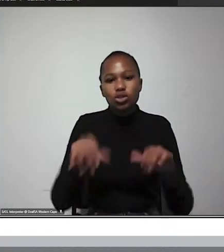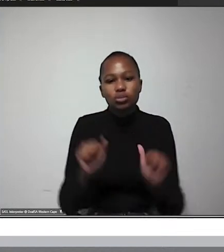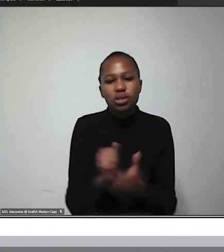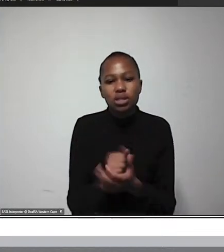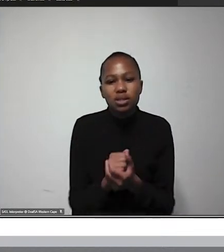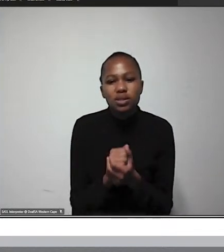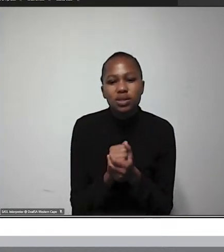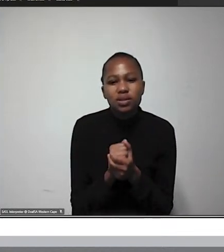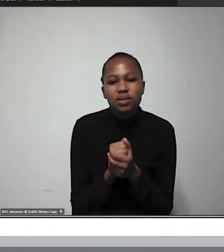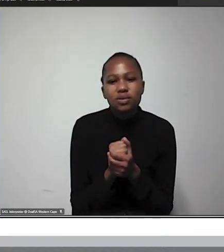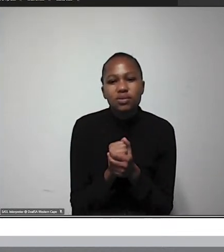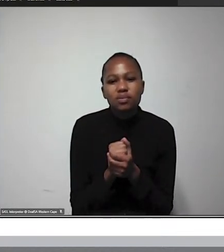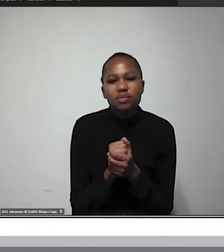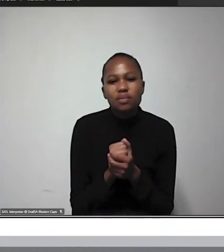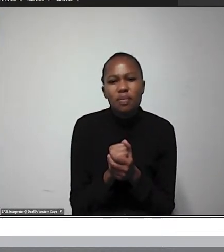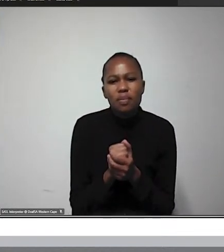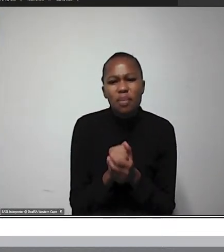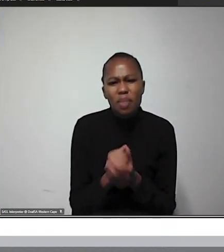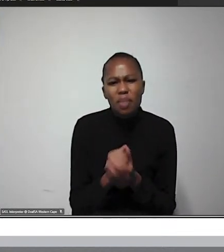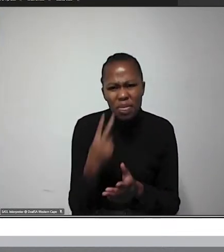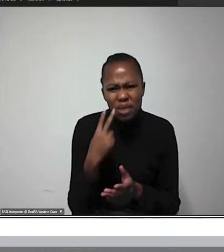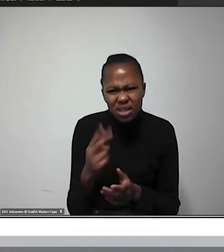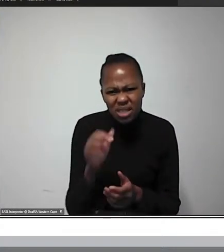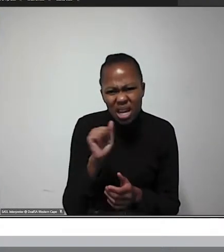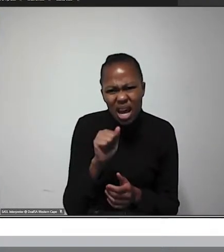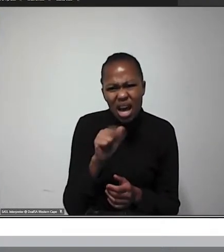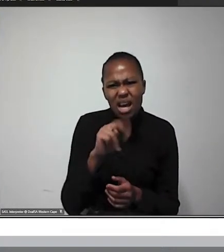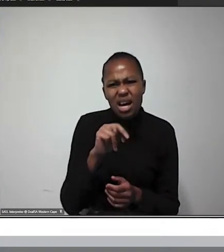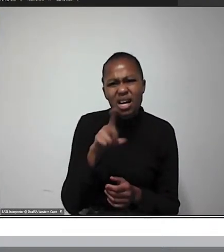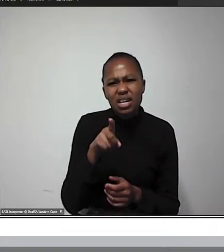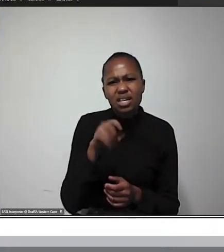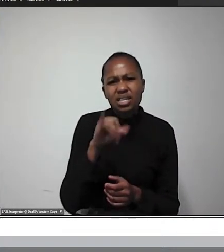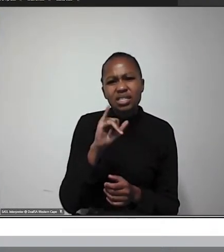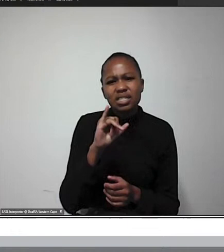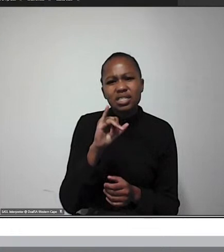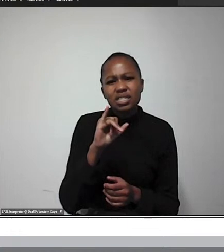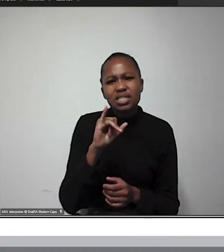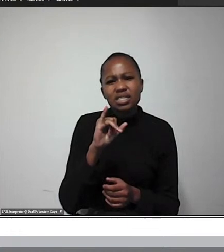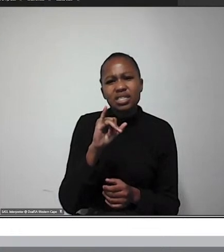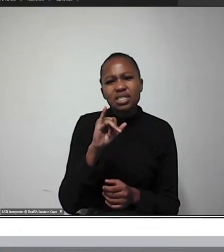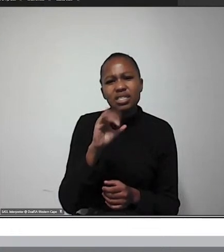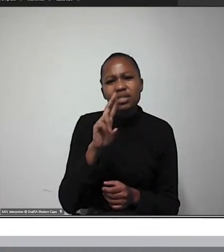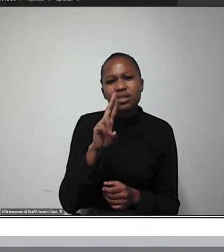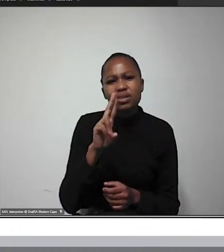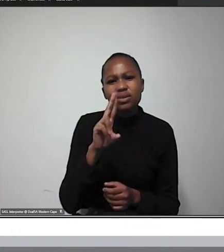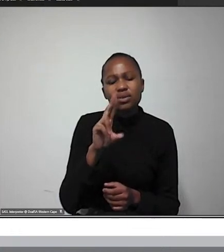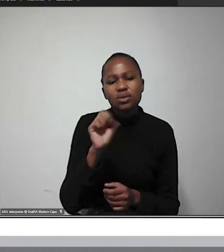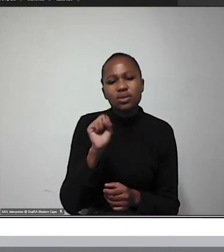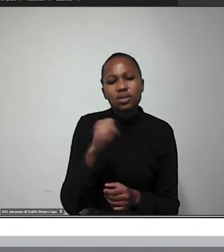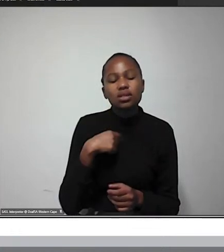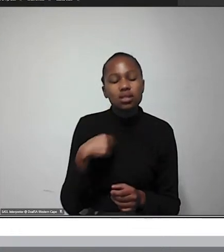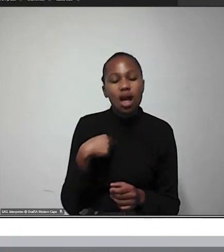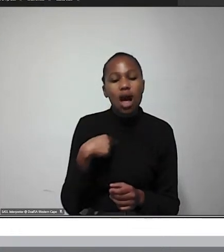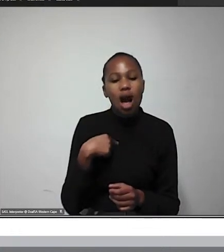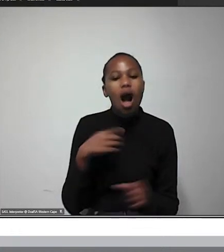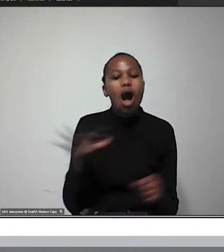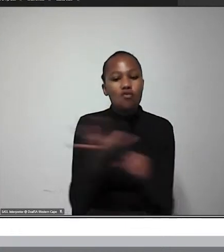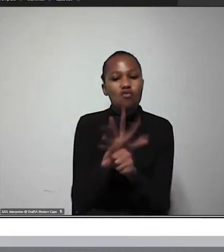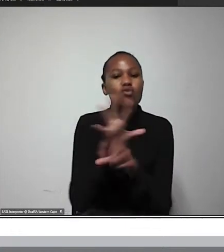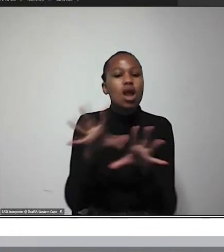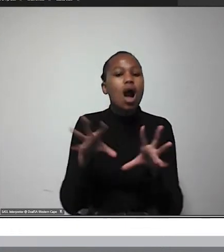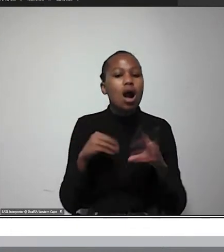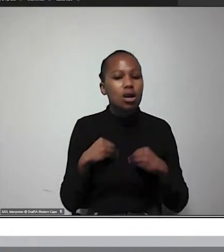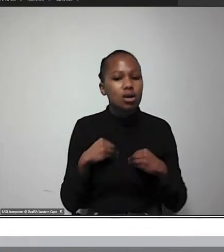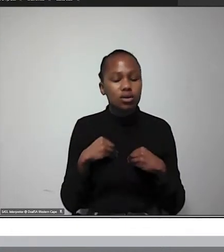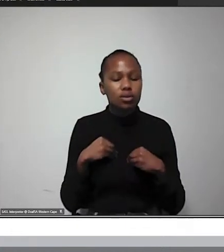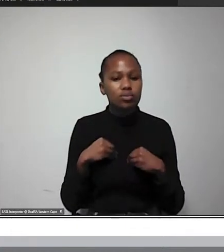very much. I see Member van der Westhuizen. Yes, thank you, Chair. Chair, I fully agree. And perhaps I can just